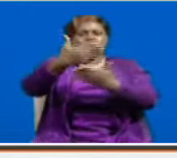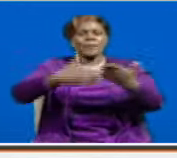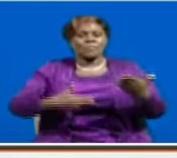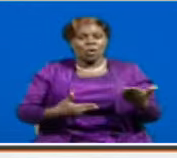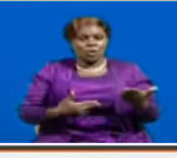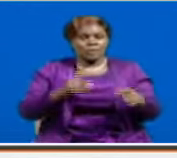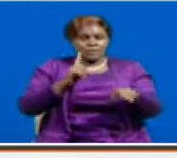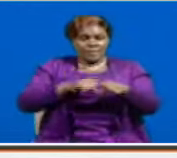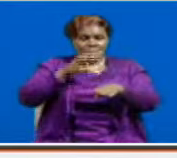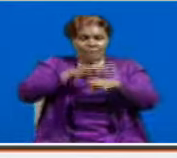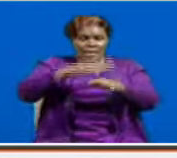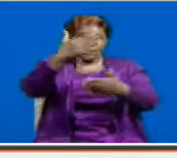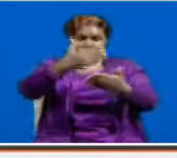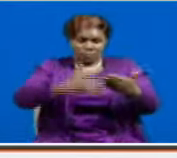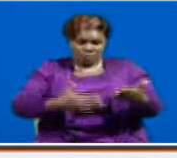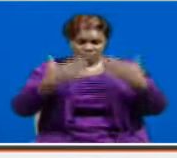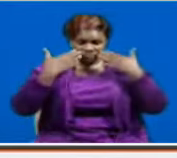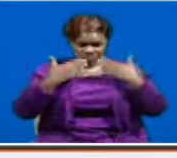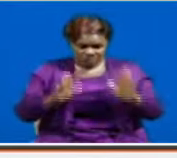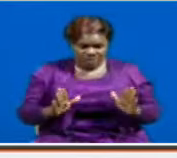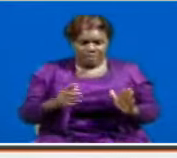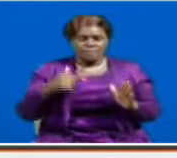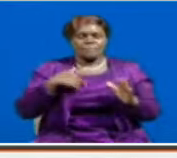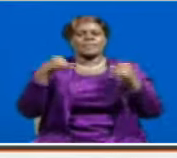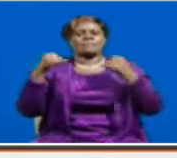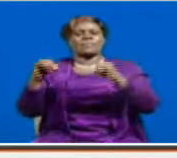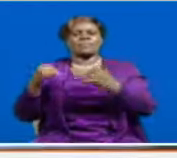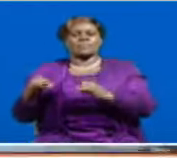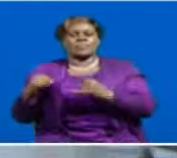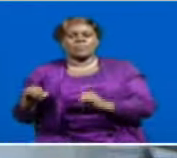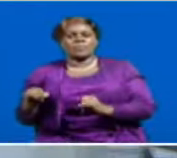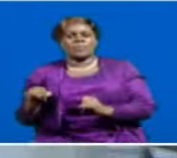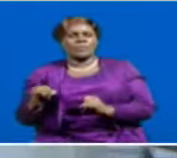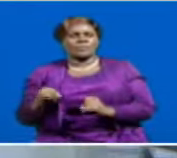And once I get all the reports, I implement them. Ivory Coast.